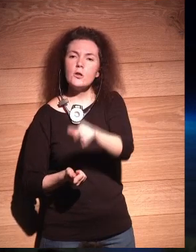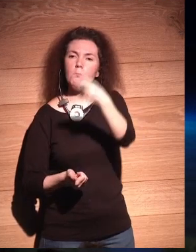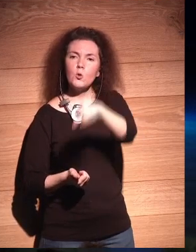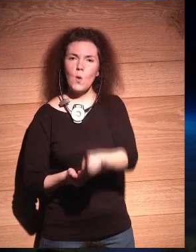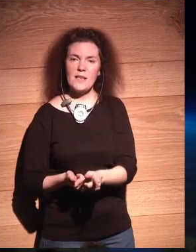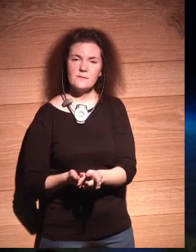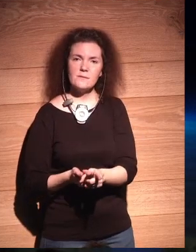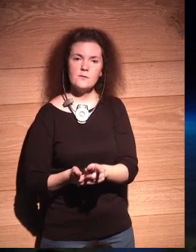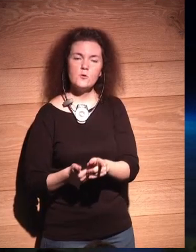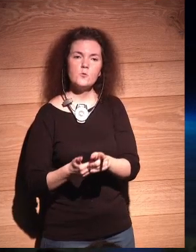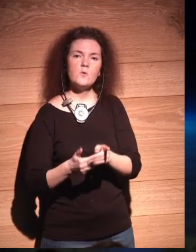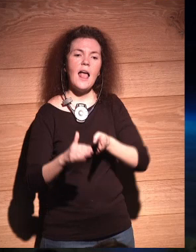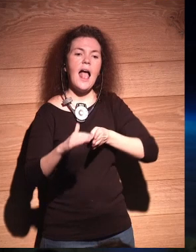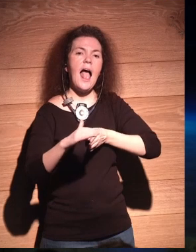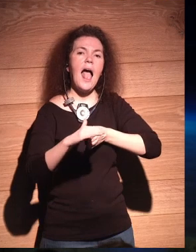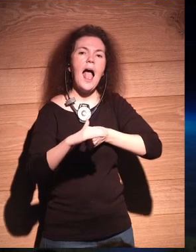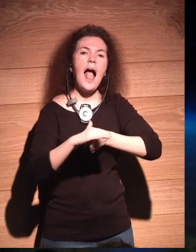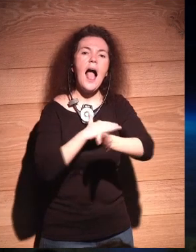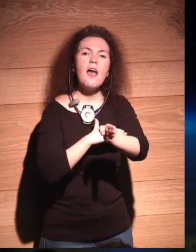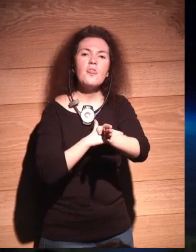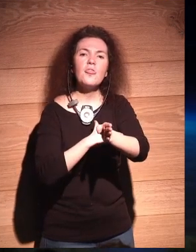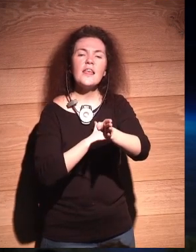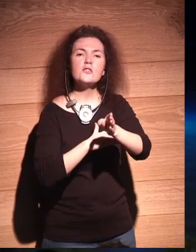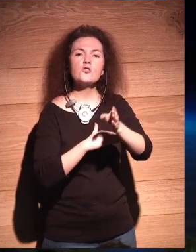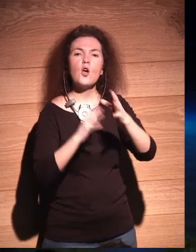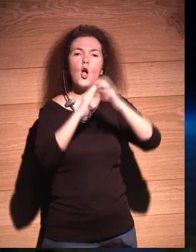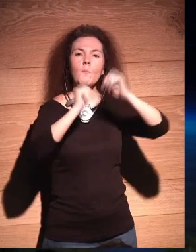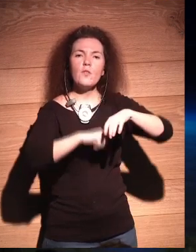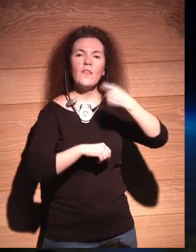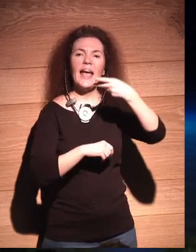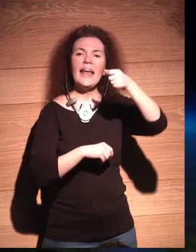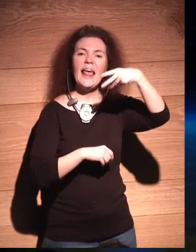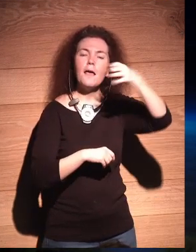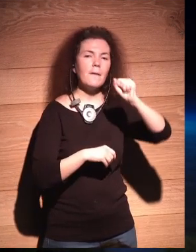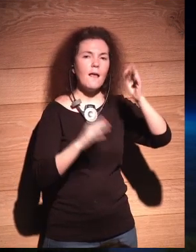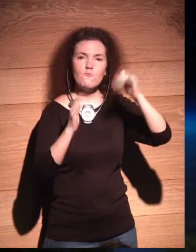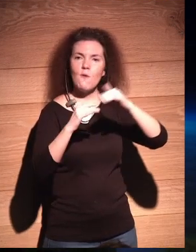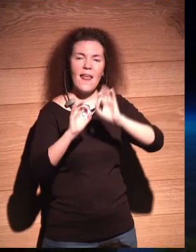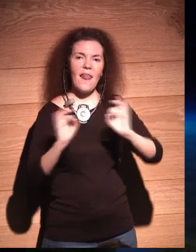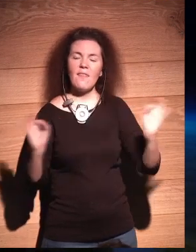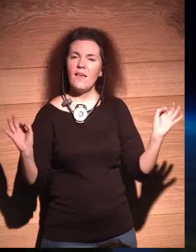anything, nothing. You're a non-person. That's how we do it. So,